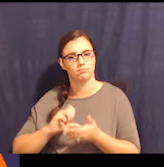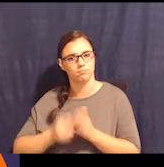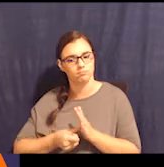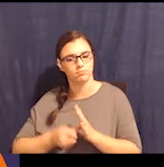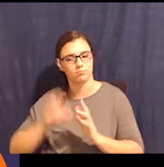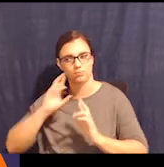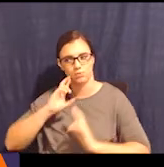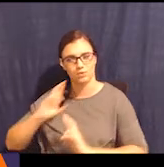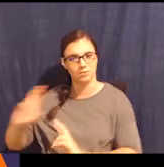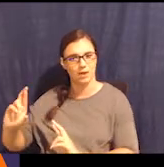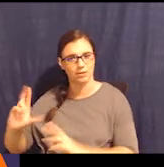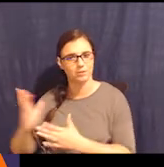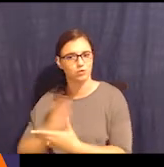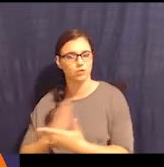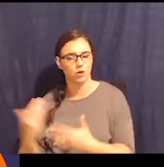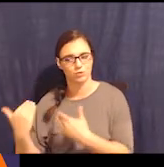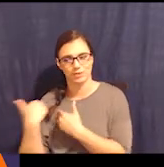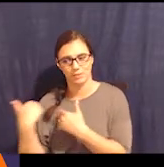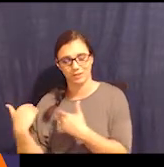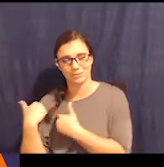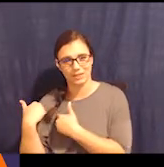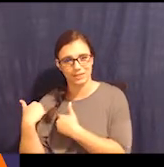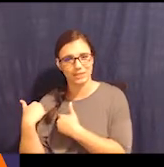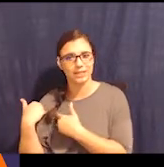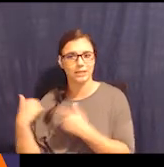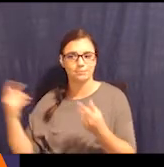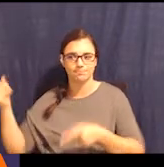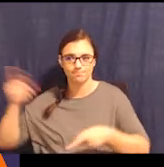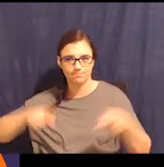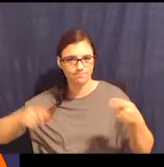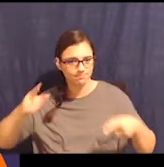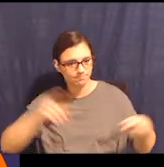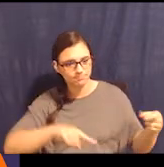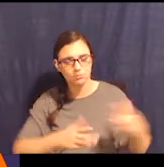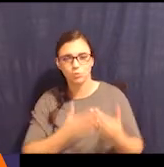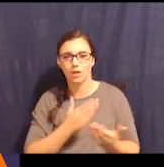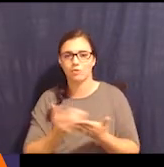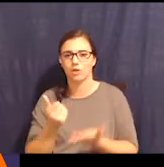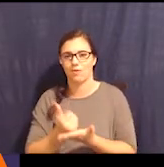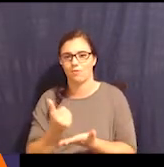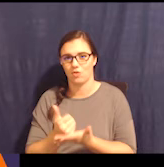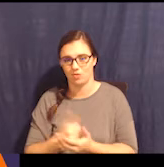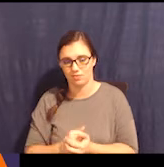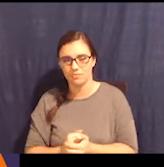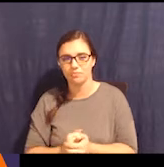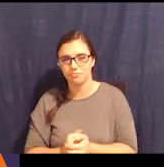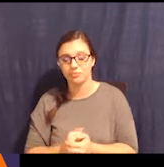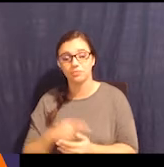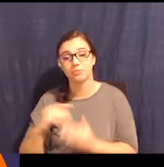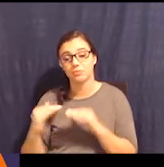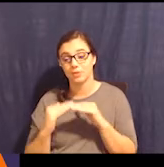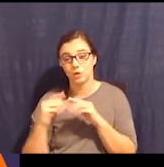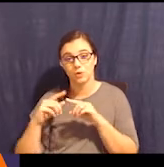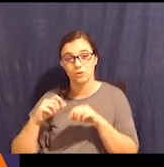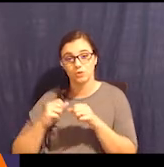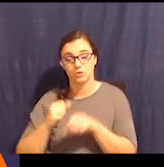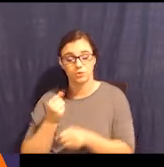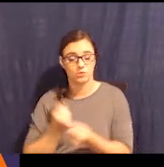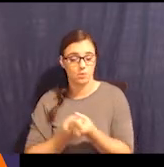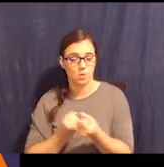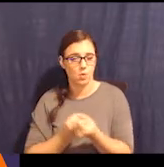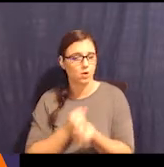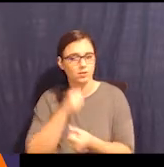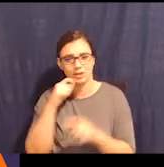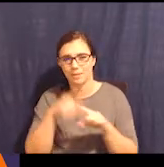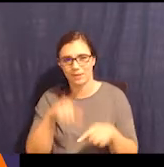agreement of what is helpful. Peer support is not based on psychiatric models and diagnostic criteria. Instead,